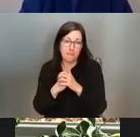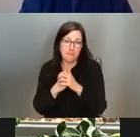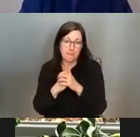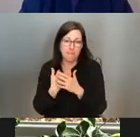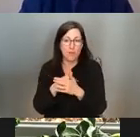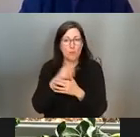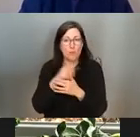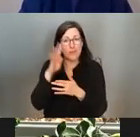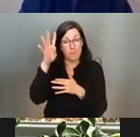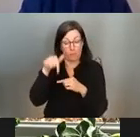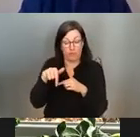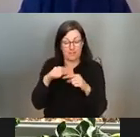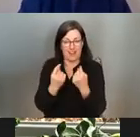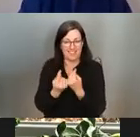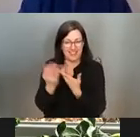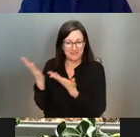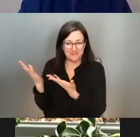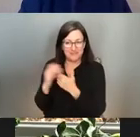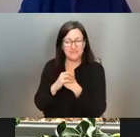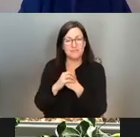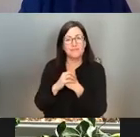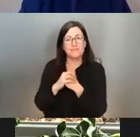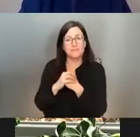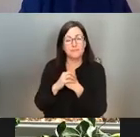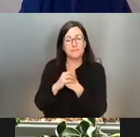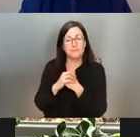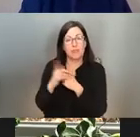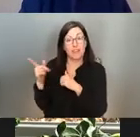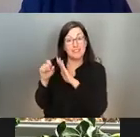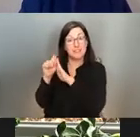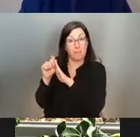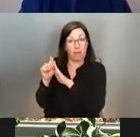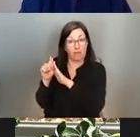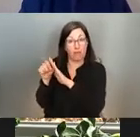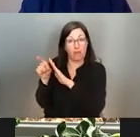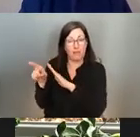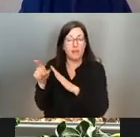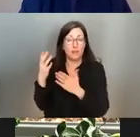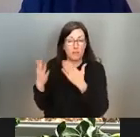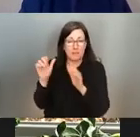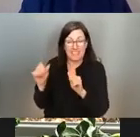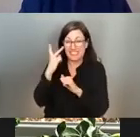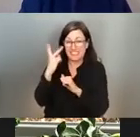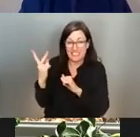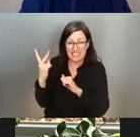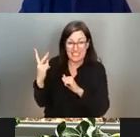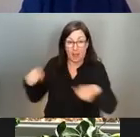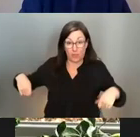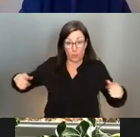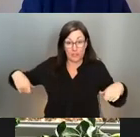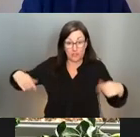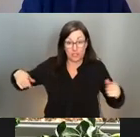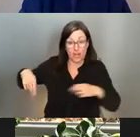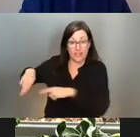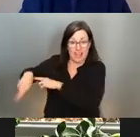up with the idea of using this as a symbol. And as you might be able to see on the wheelchair, it's